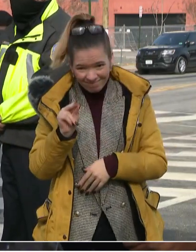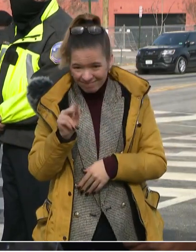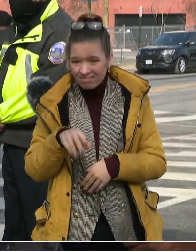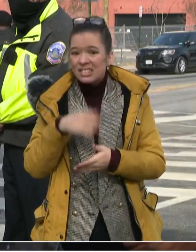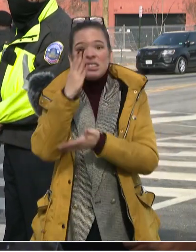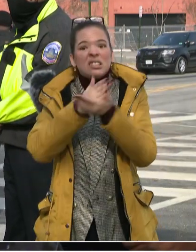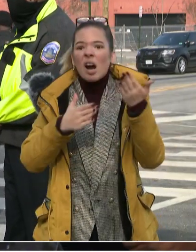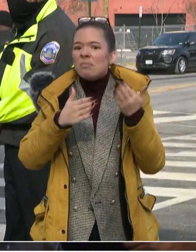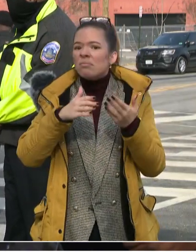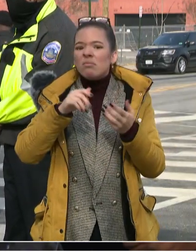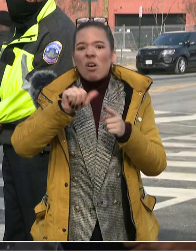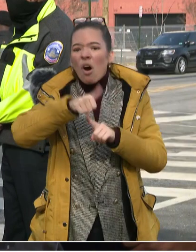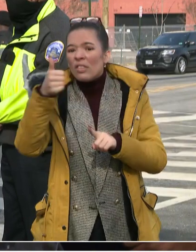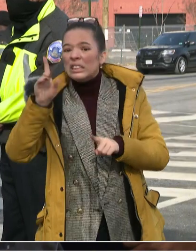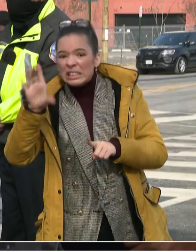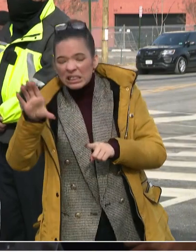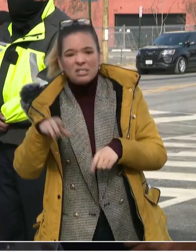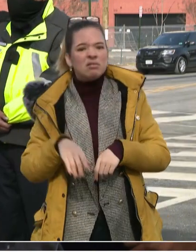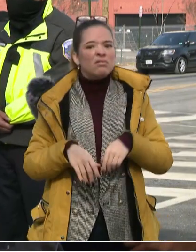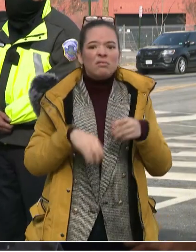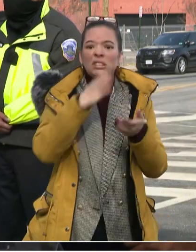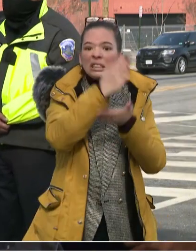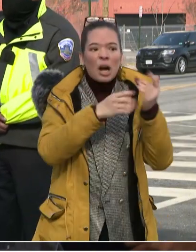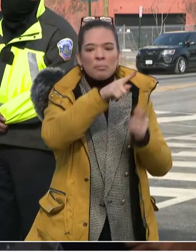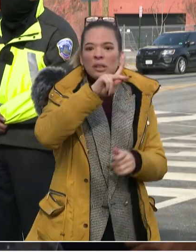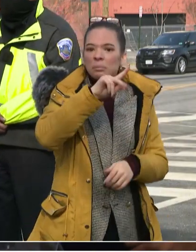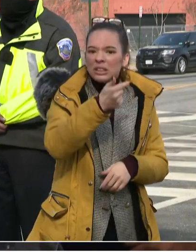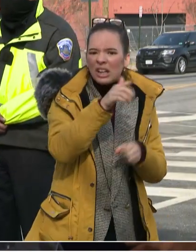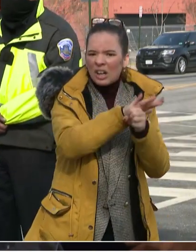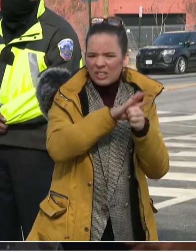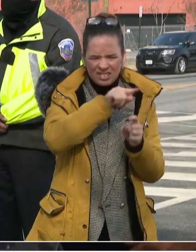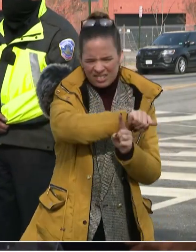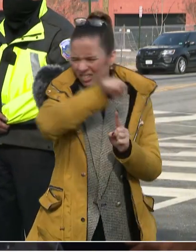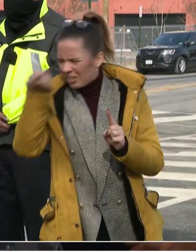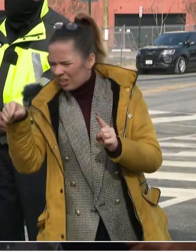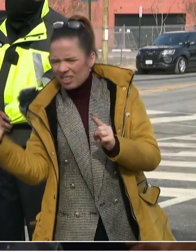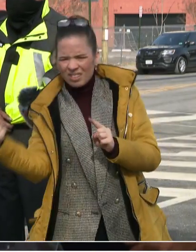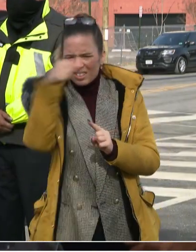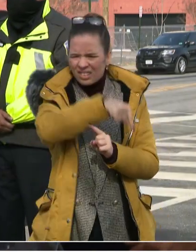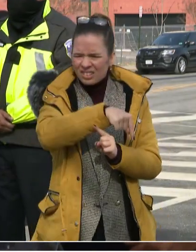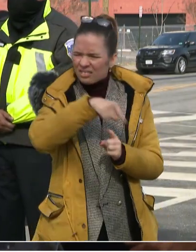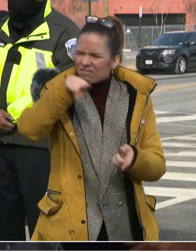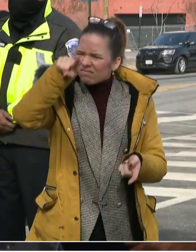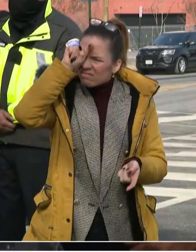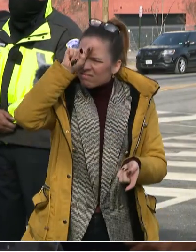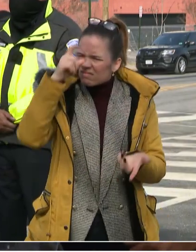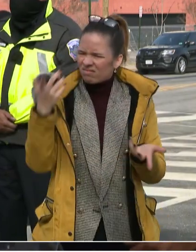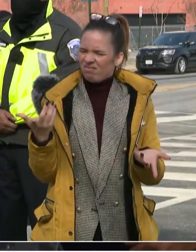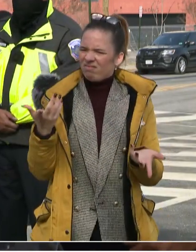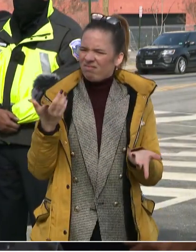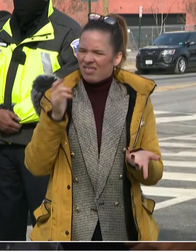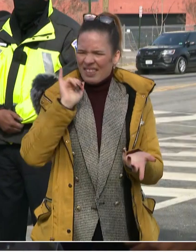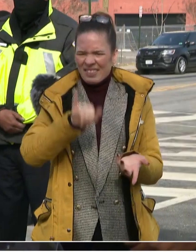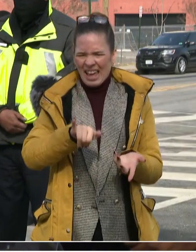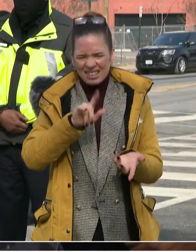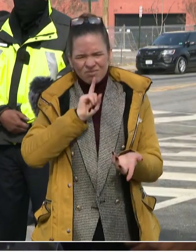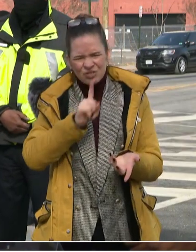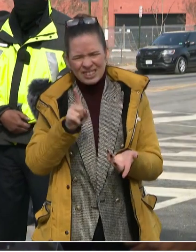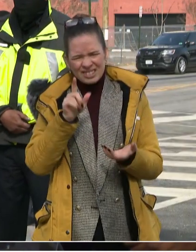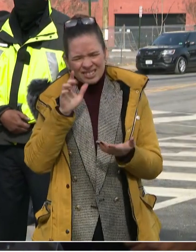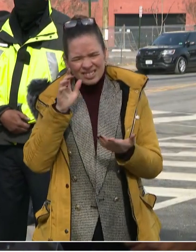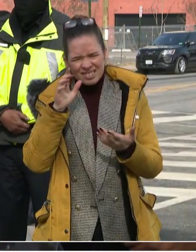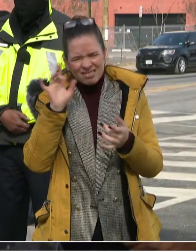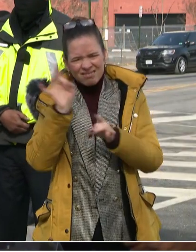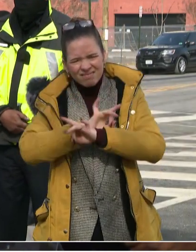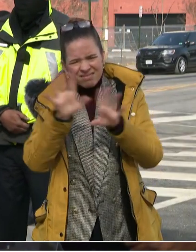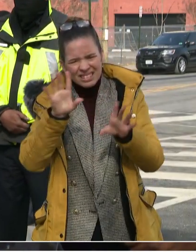Prince George's County are crossing lines to commit offenses, contributing to a rise in violence all across our region.